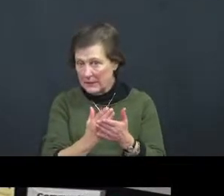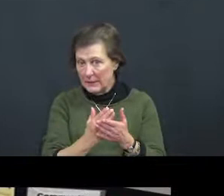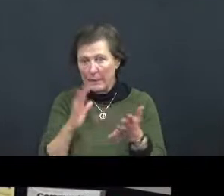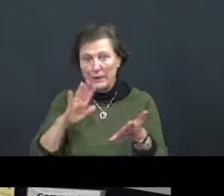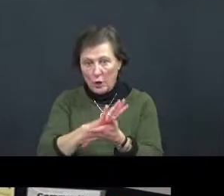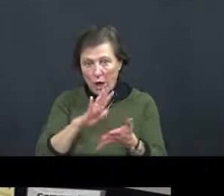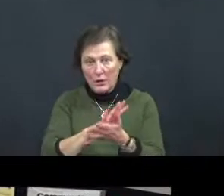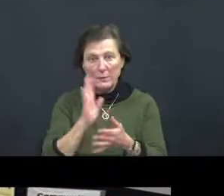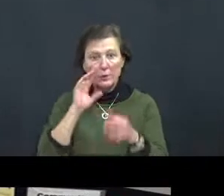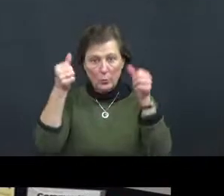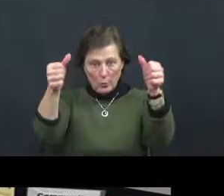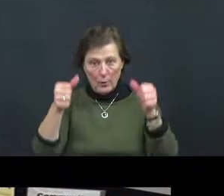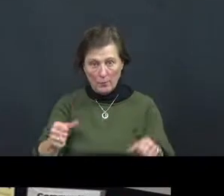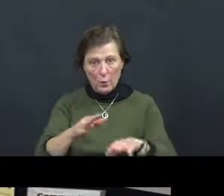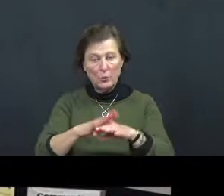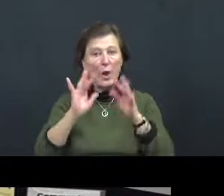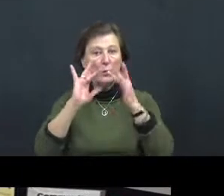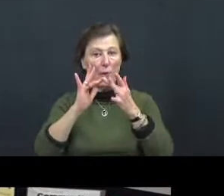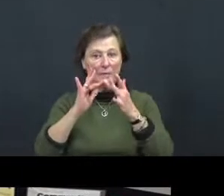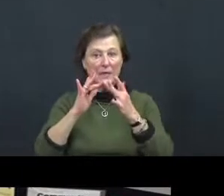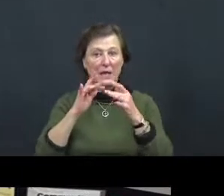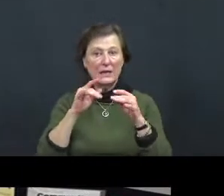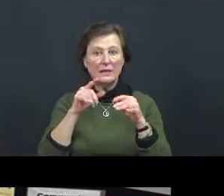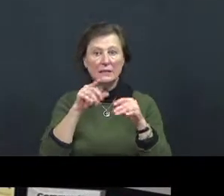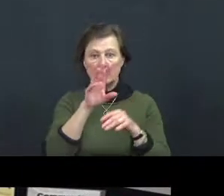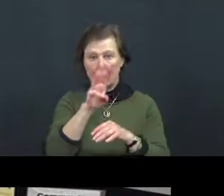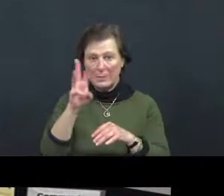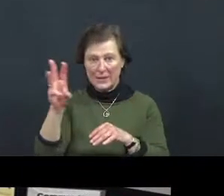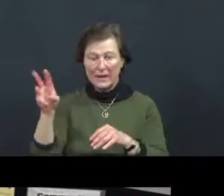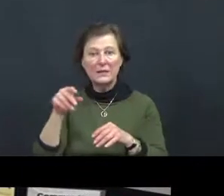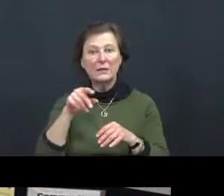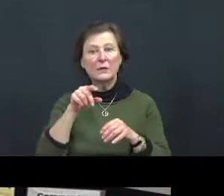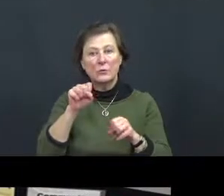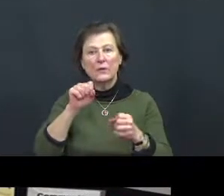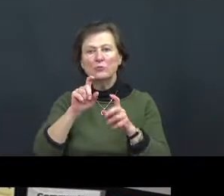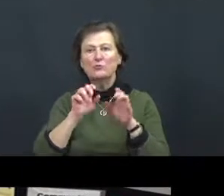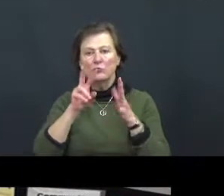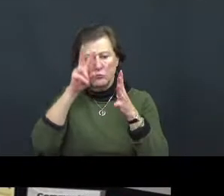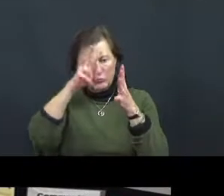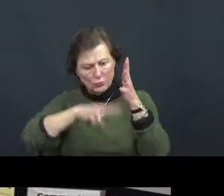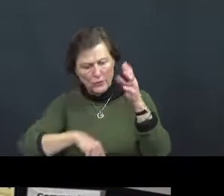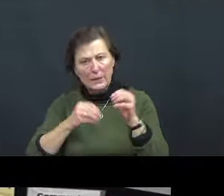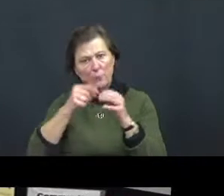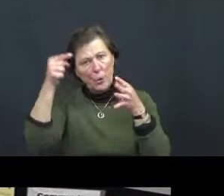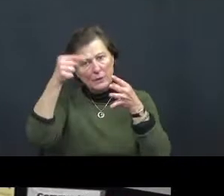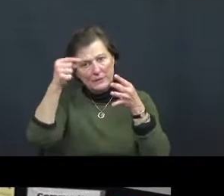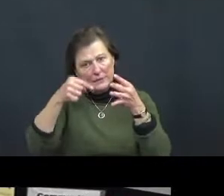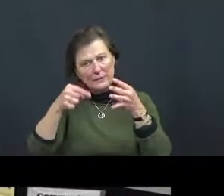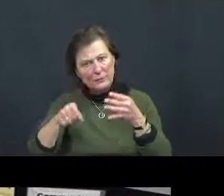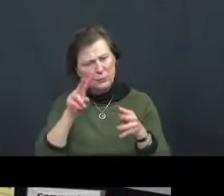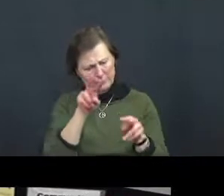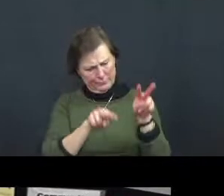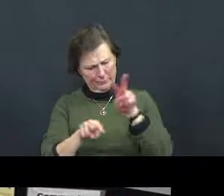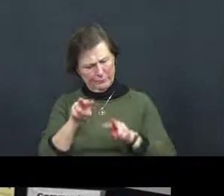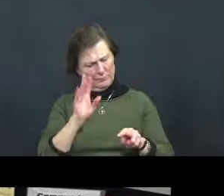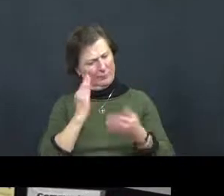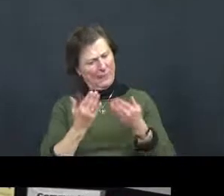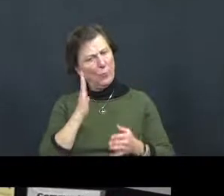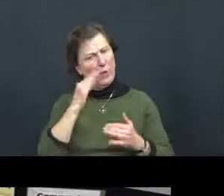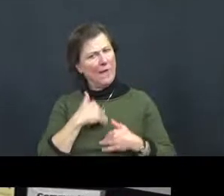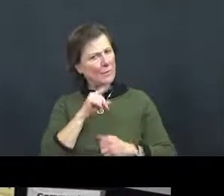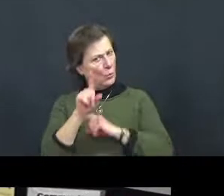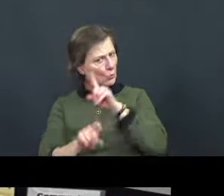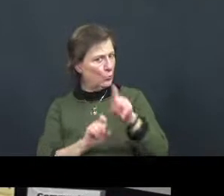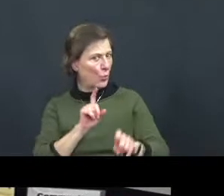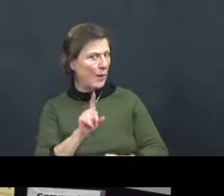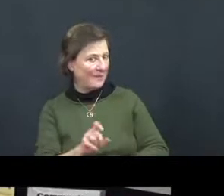documents that are going to be posted on our website that give you a chance to read a little bit more in detail. And you're going to have some questions probably,